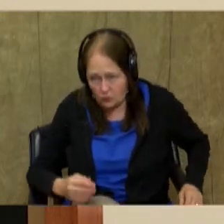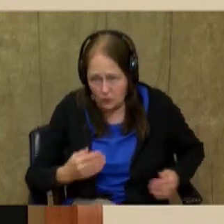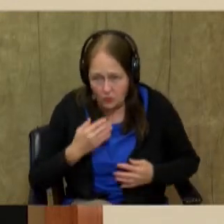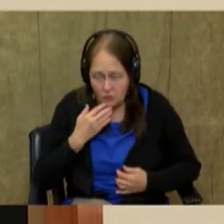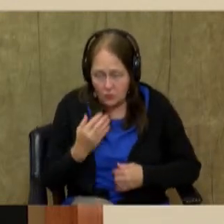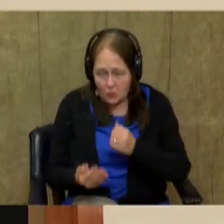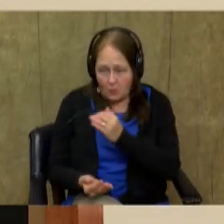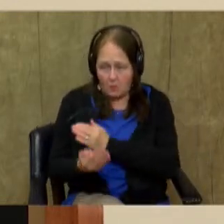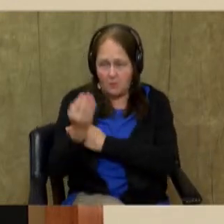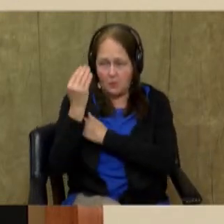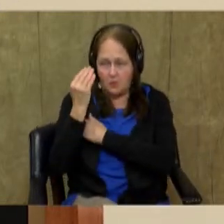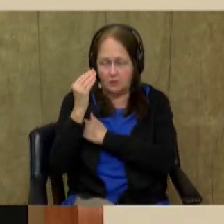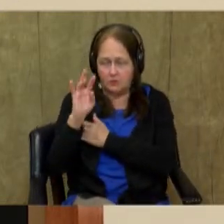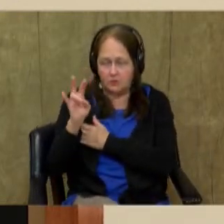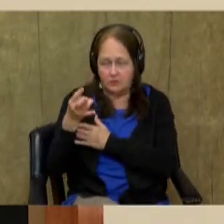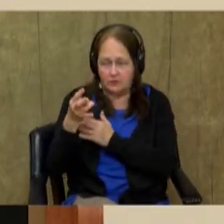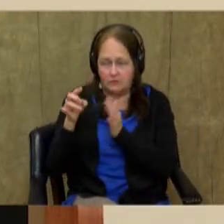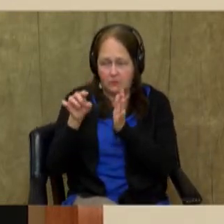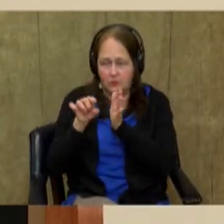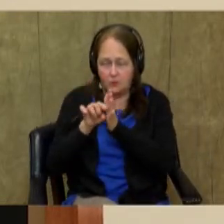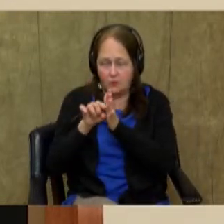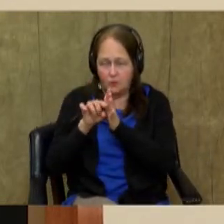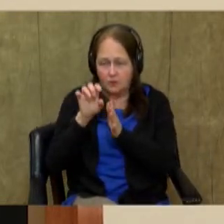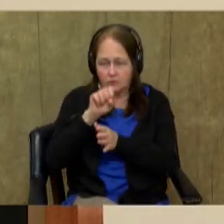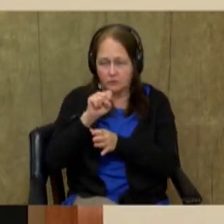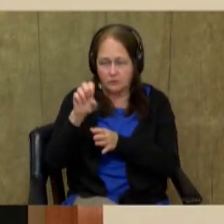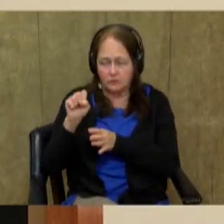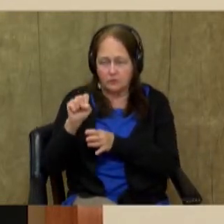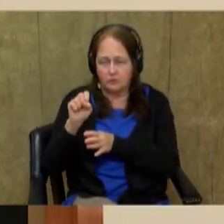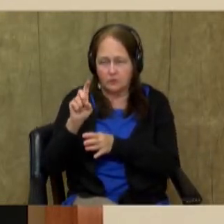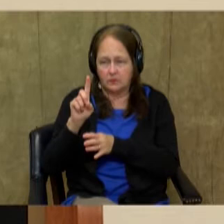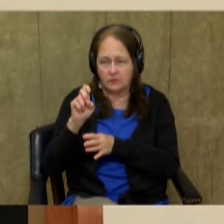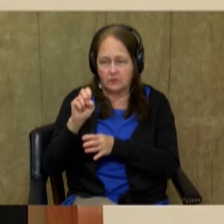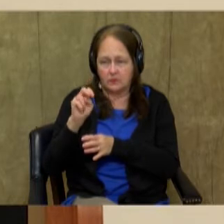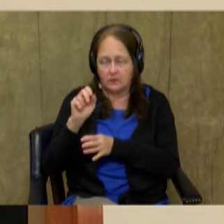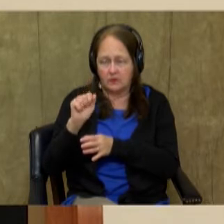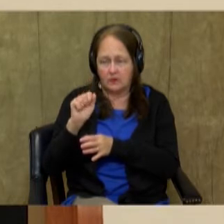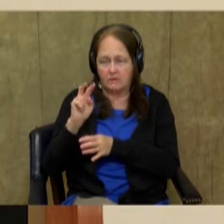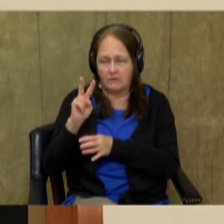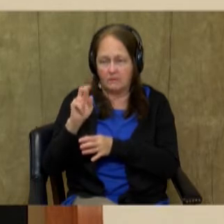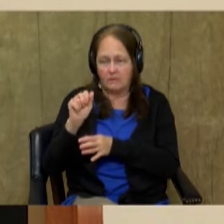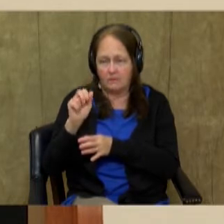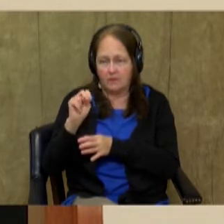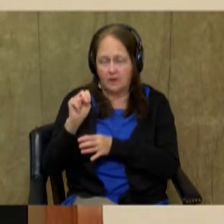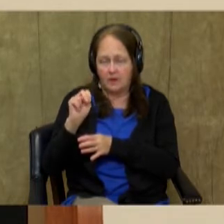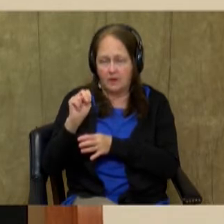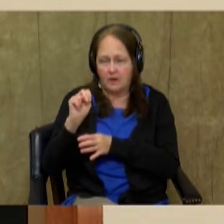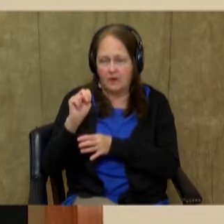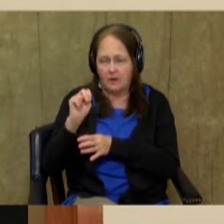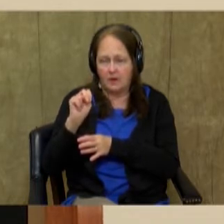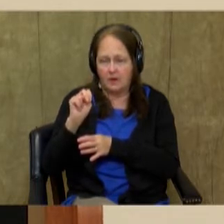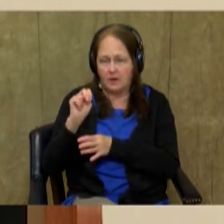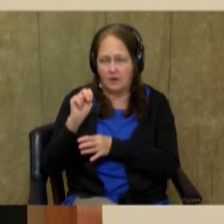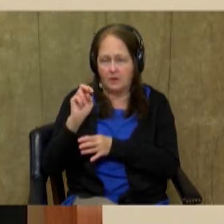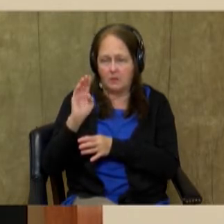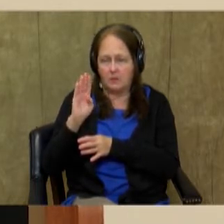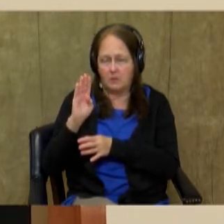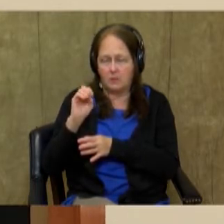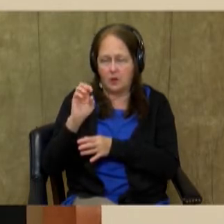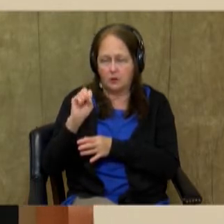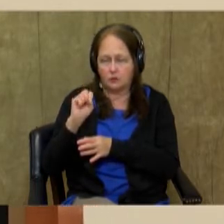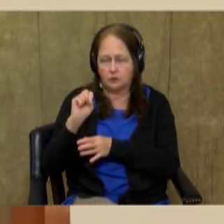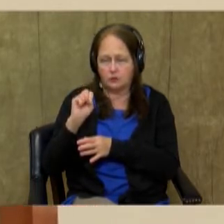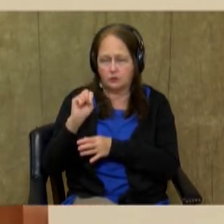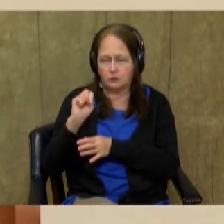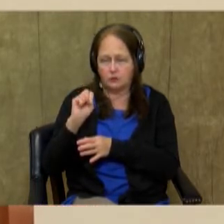Good morning. This is 7th grade social studies. I'm Dina Vandenbosch. Let's learn some geography. This is our last week together. We're going to be